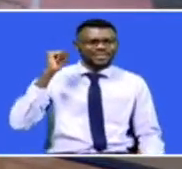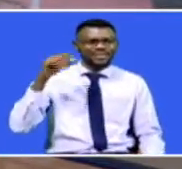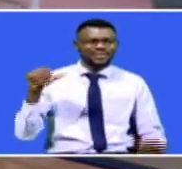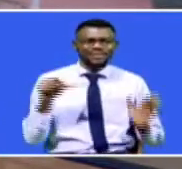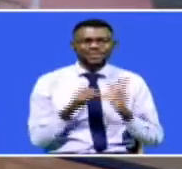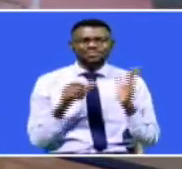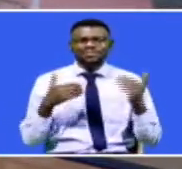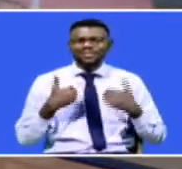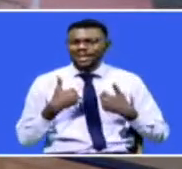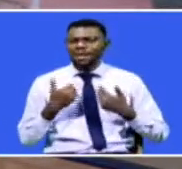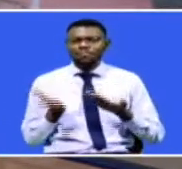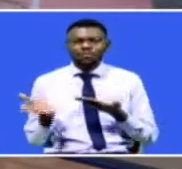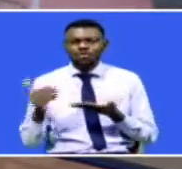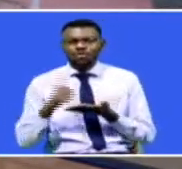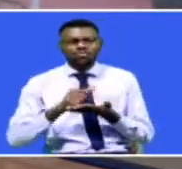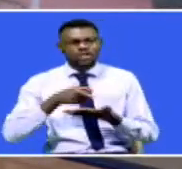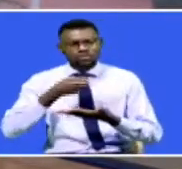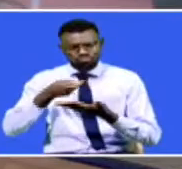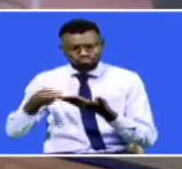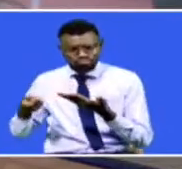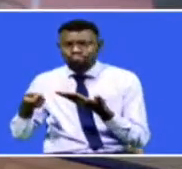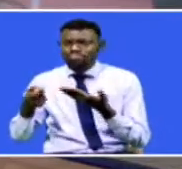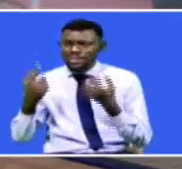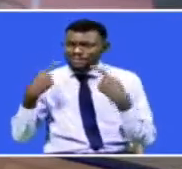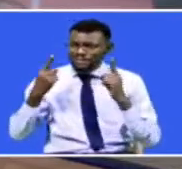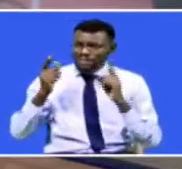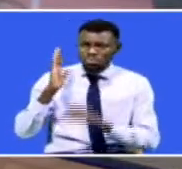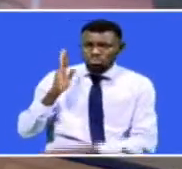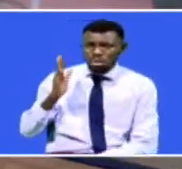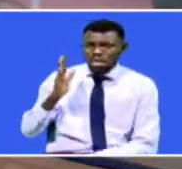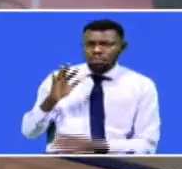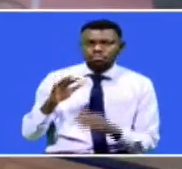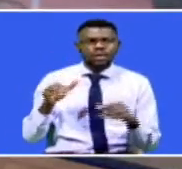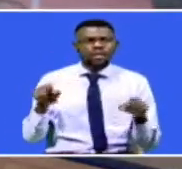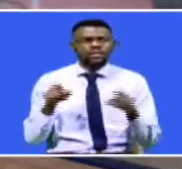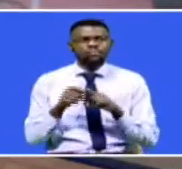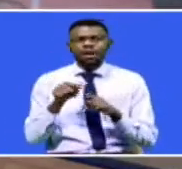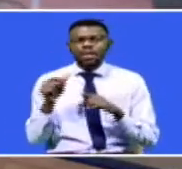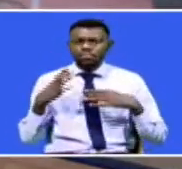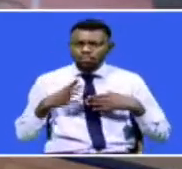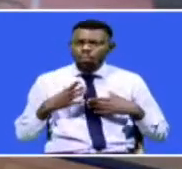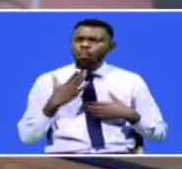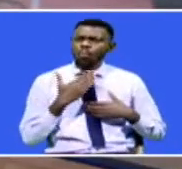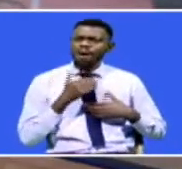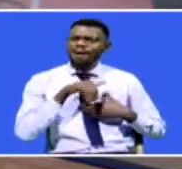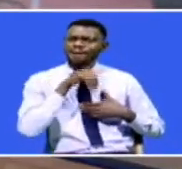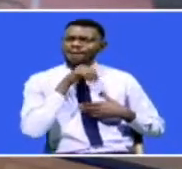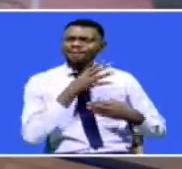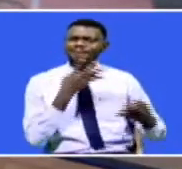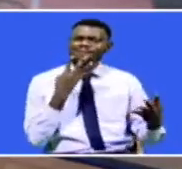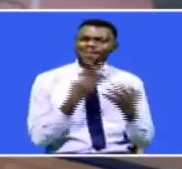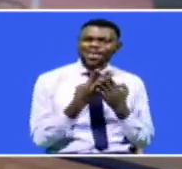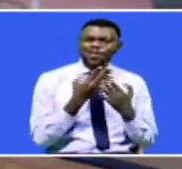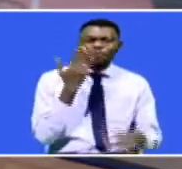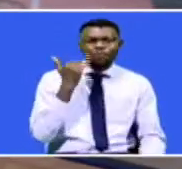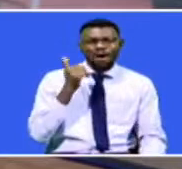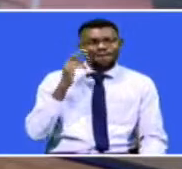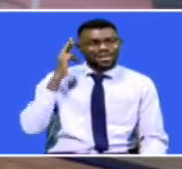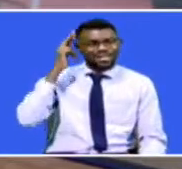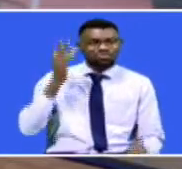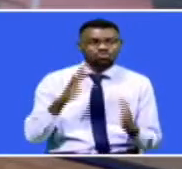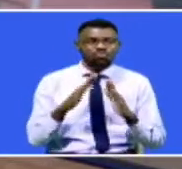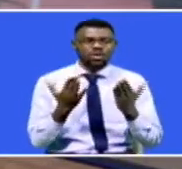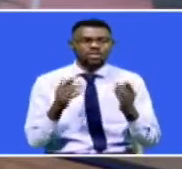Is the collection of signatures an effort in futility? Those calling for Raila's arrest on what grounds? And what of